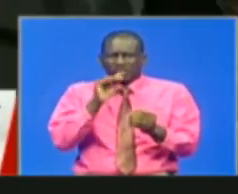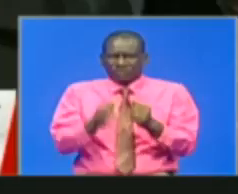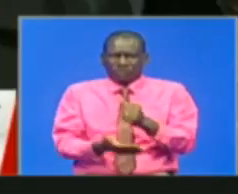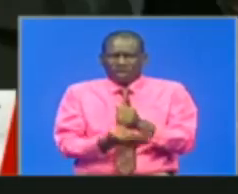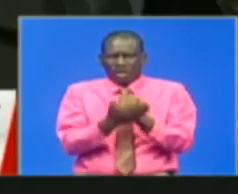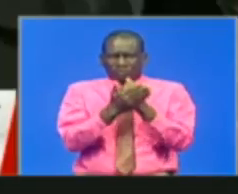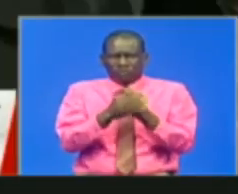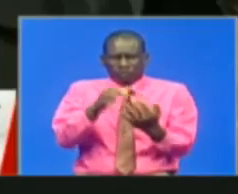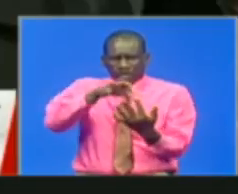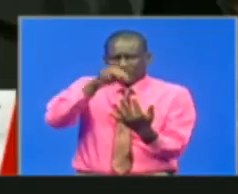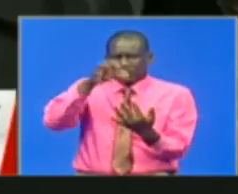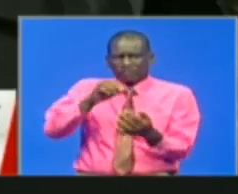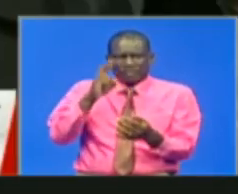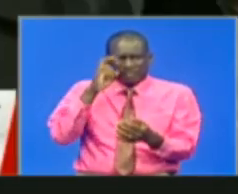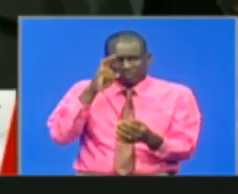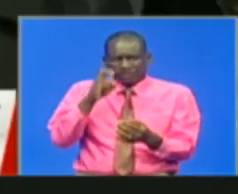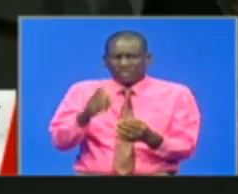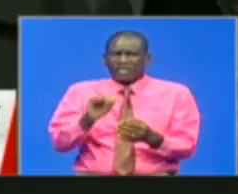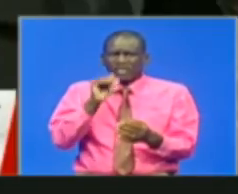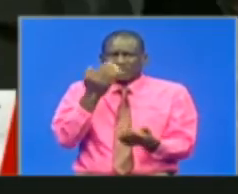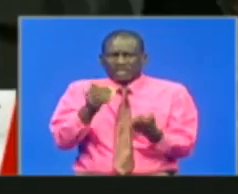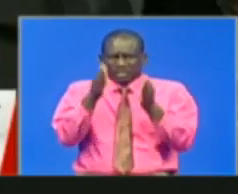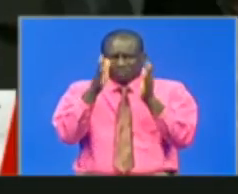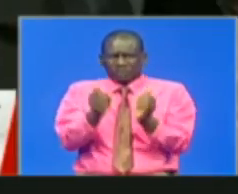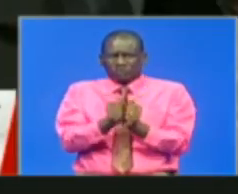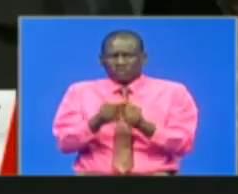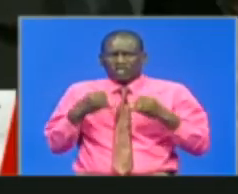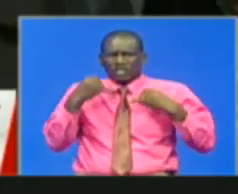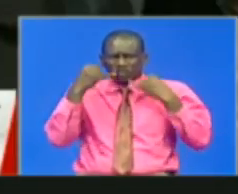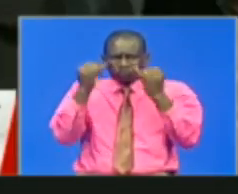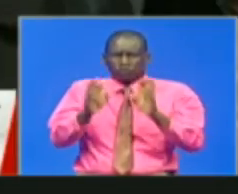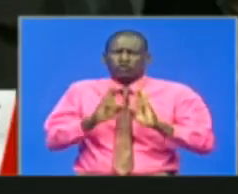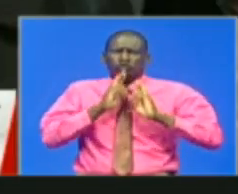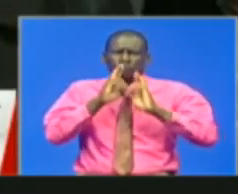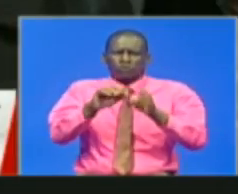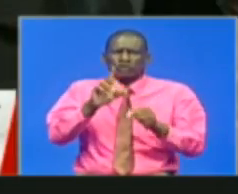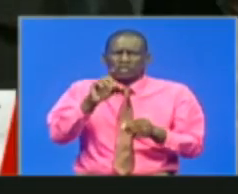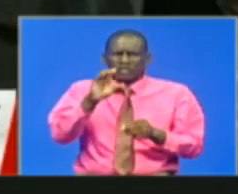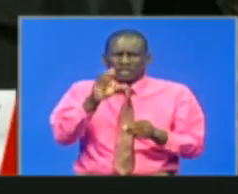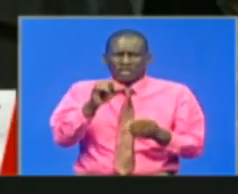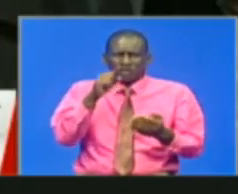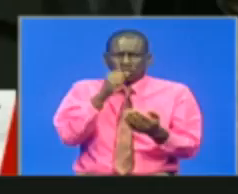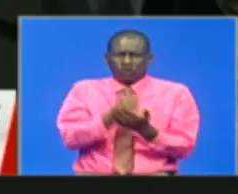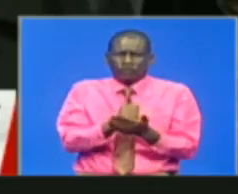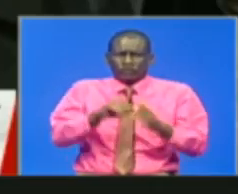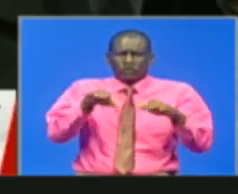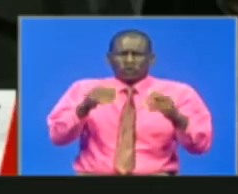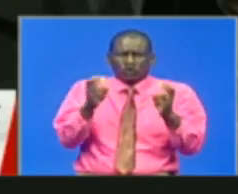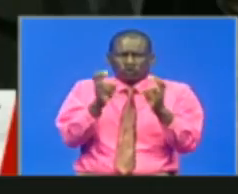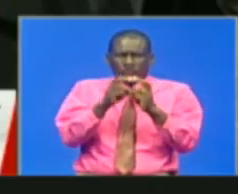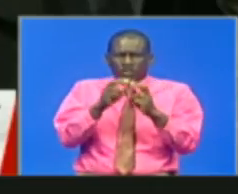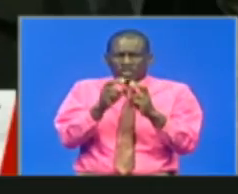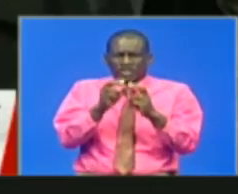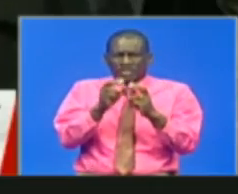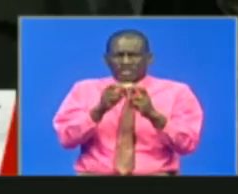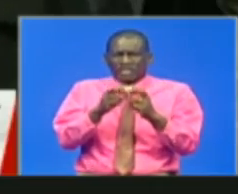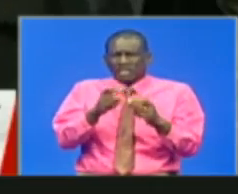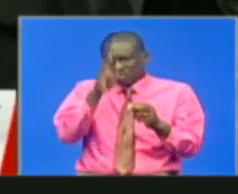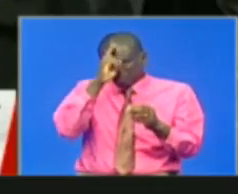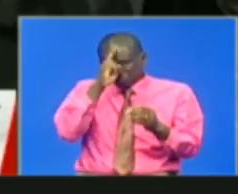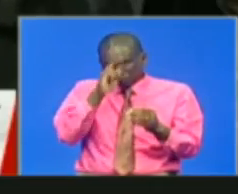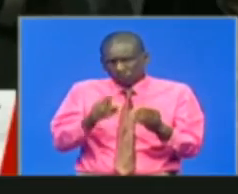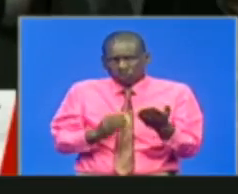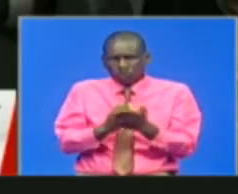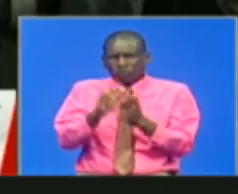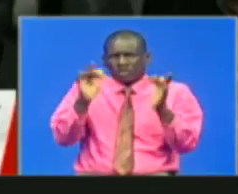locating the suspect. They're asking anyone with information to report to the DCI headquarters or contact the anti-terrorism unit through email